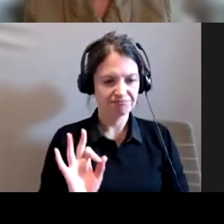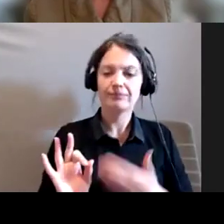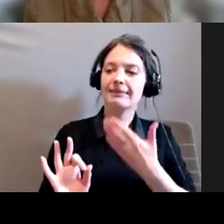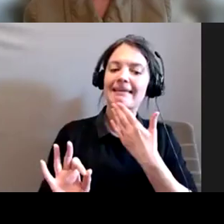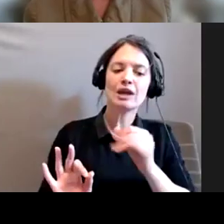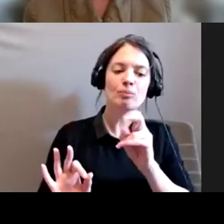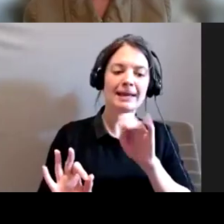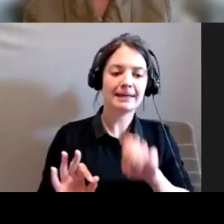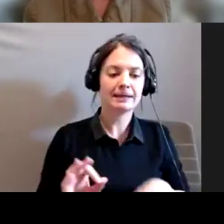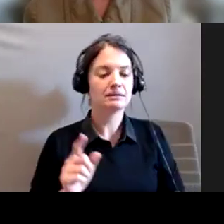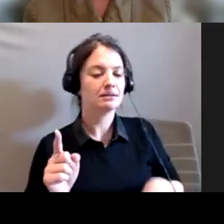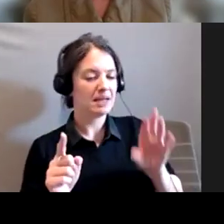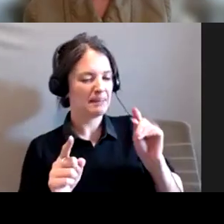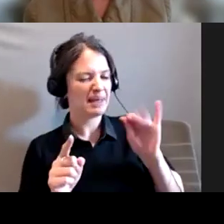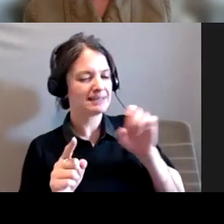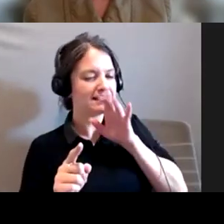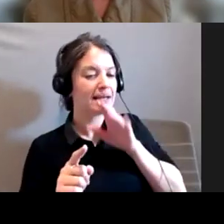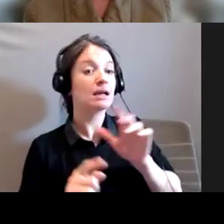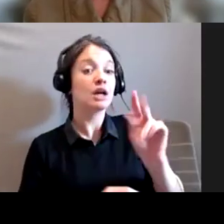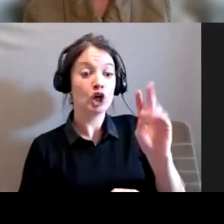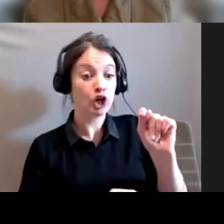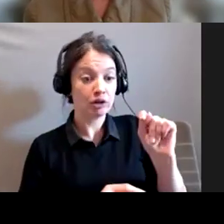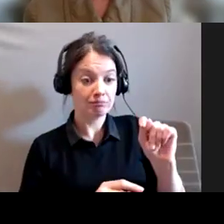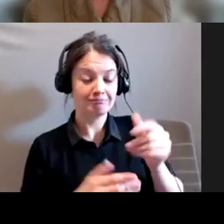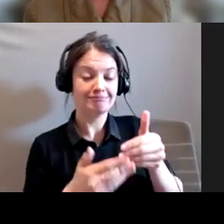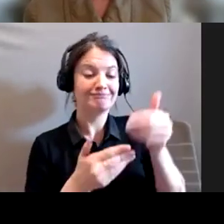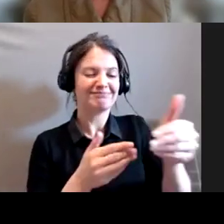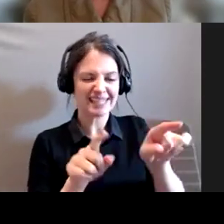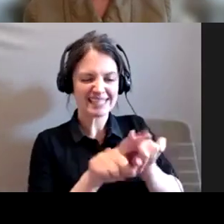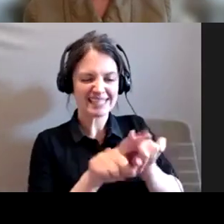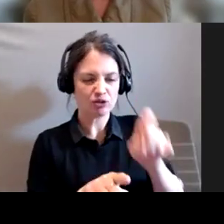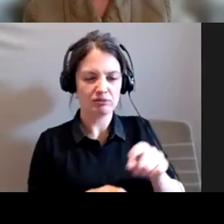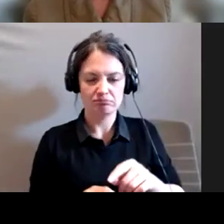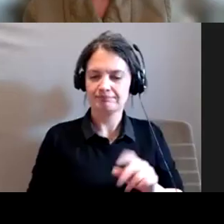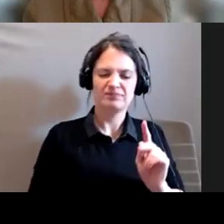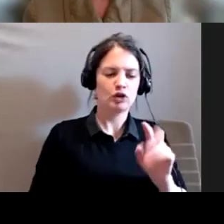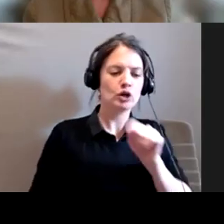add? Yeah, great comments. Agree with Joanne